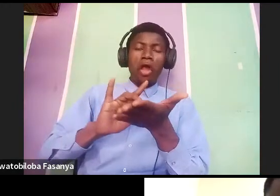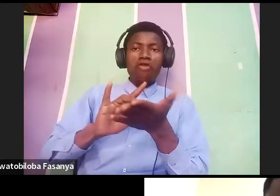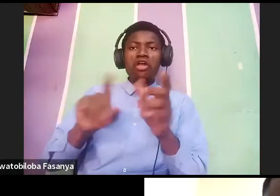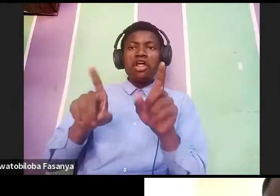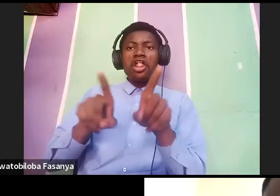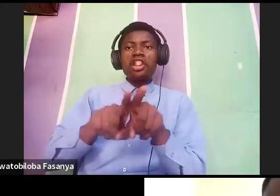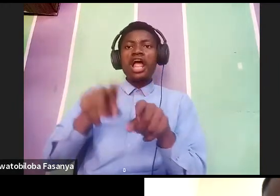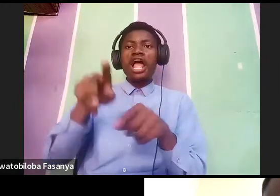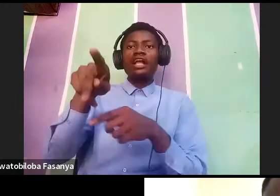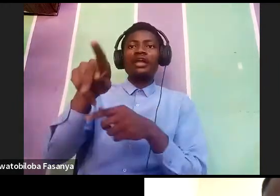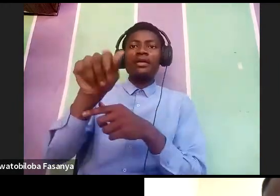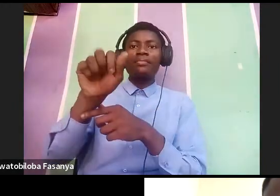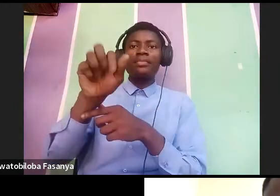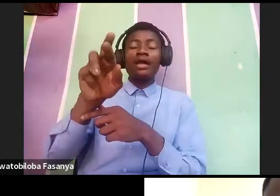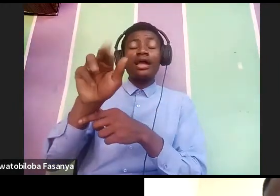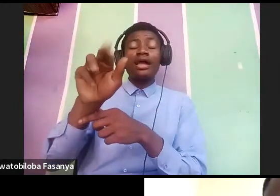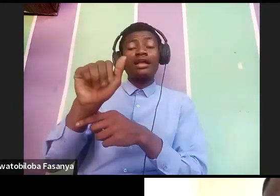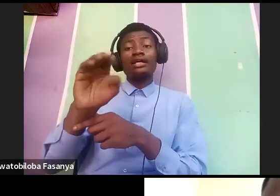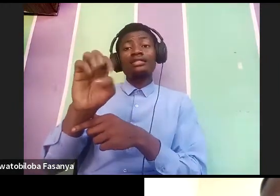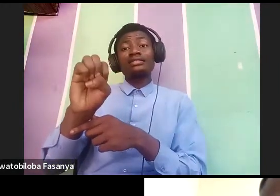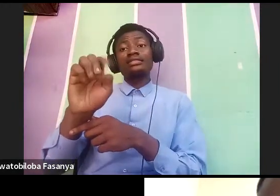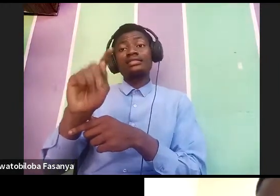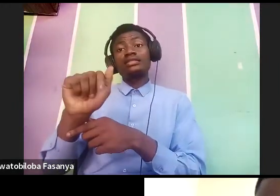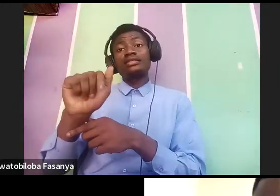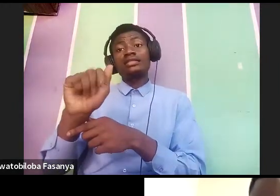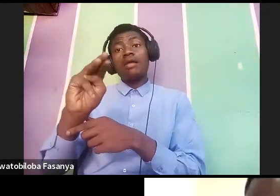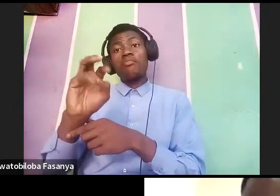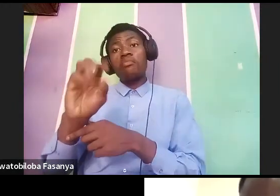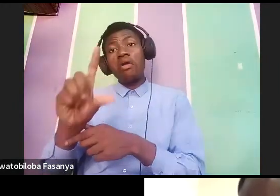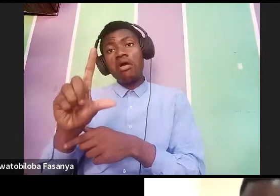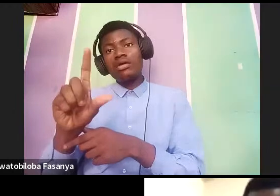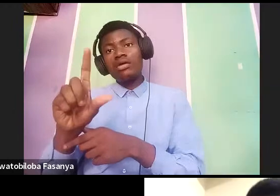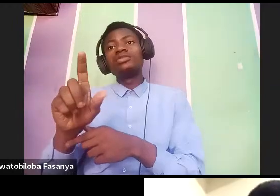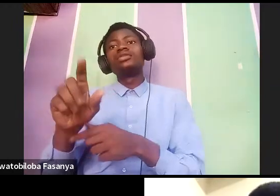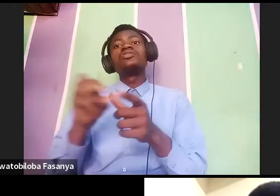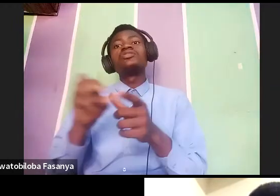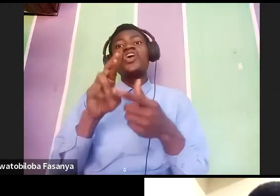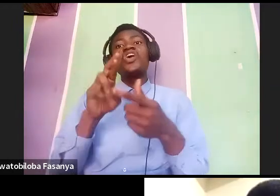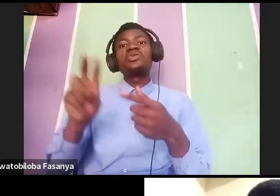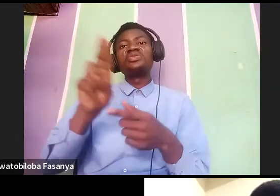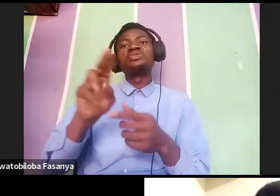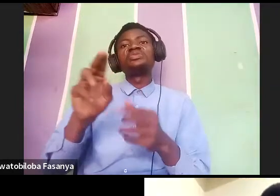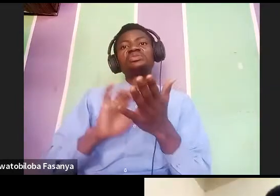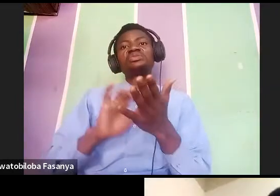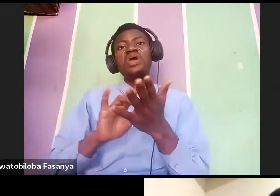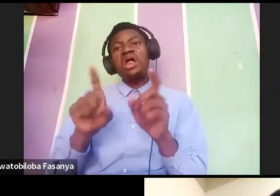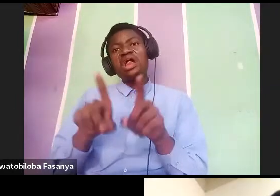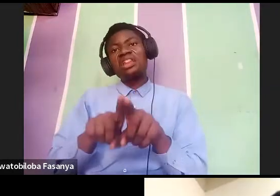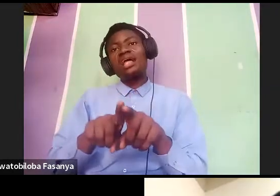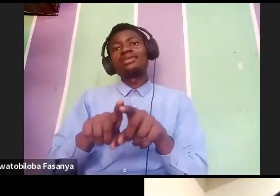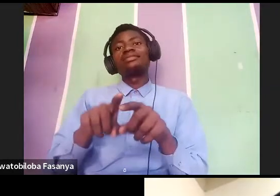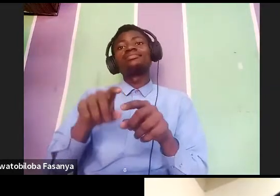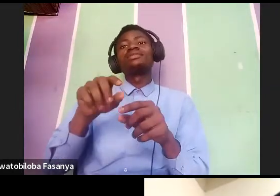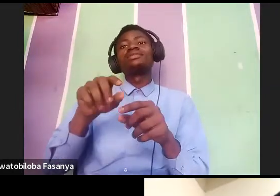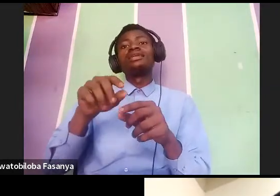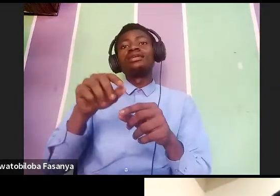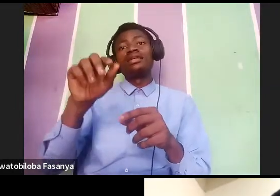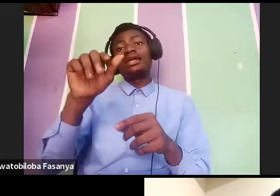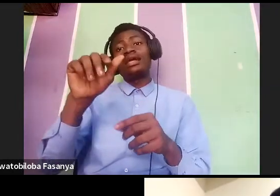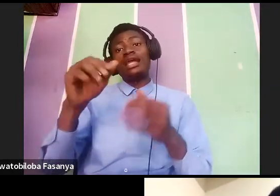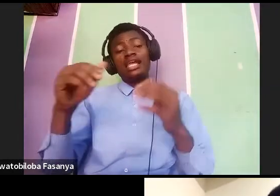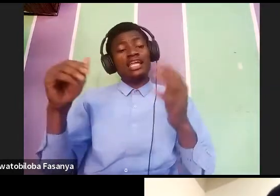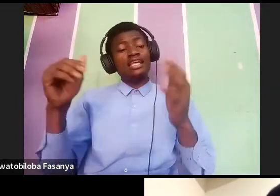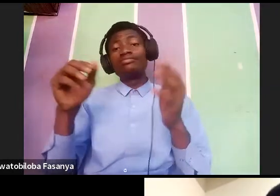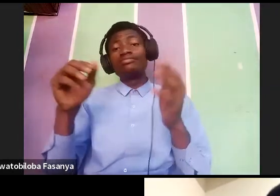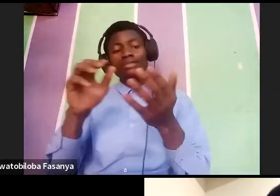non-steroidal anti-inflammatory drugs. Most times we prefer non-steroidal anti-inflammatory drugs because inflammation usually takes place. But burns, if it's not a minor